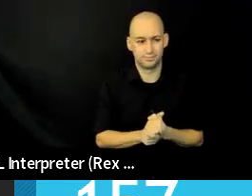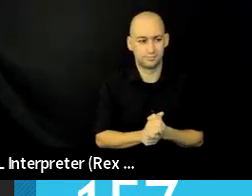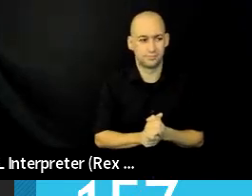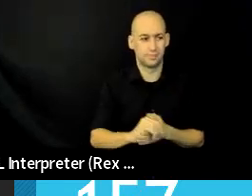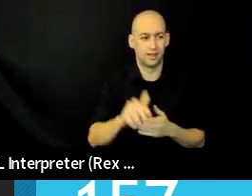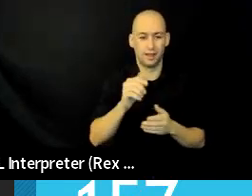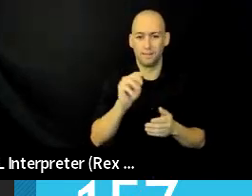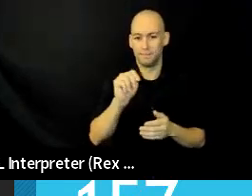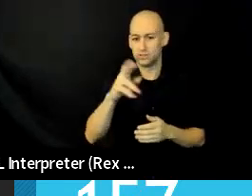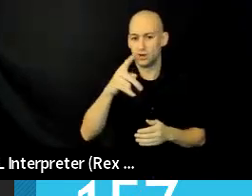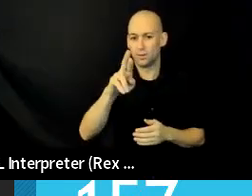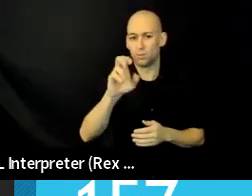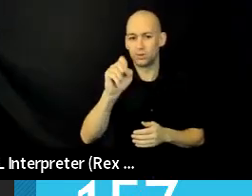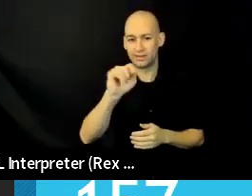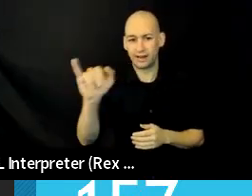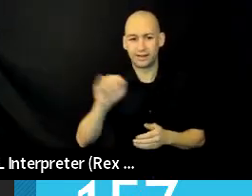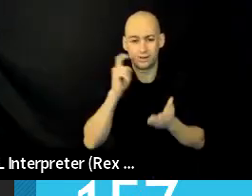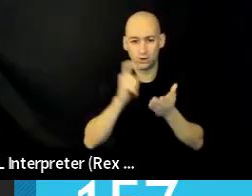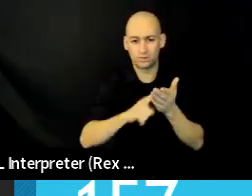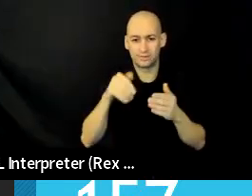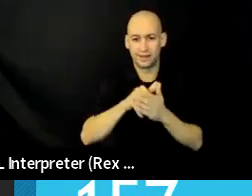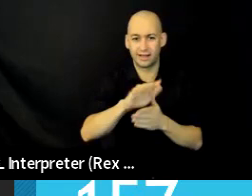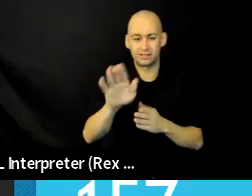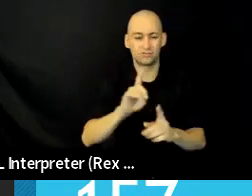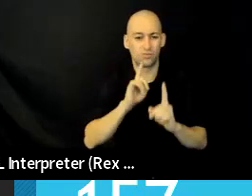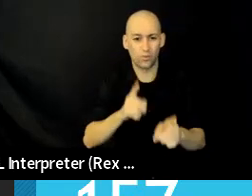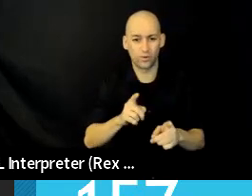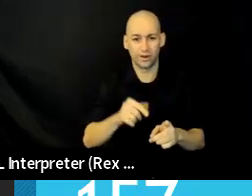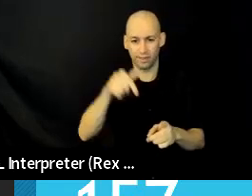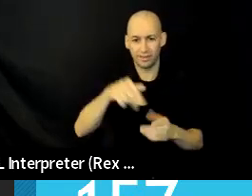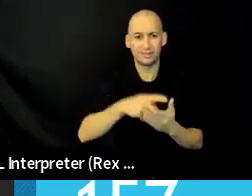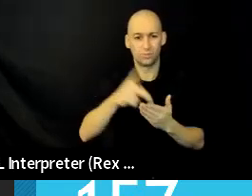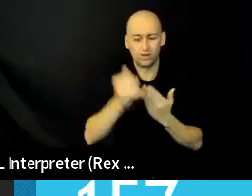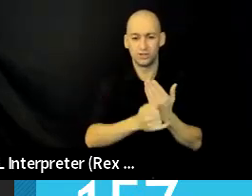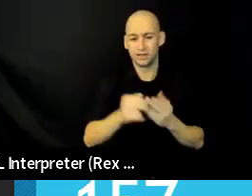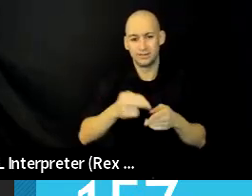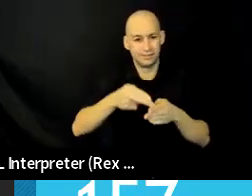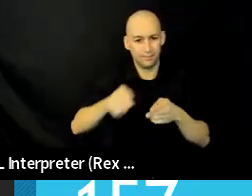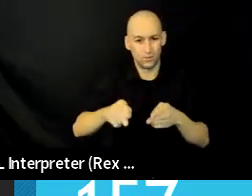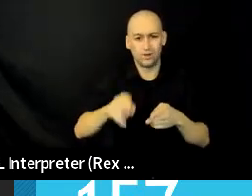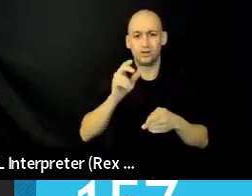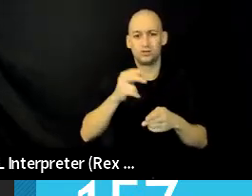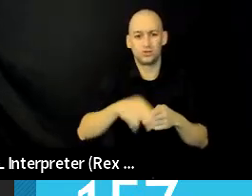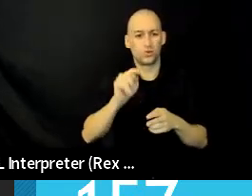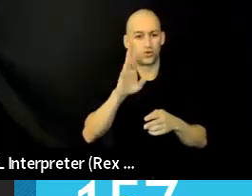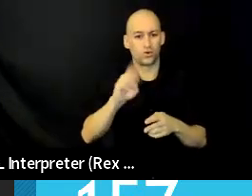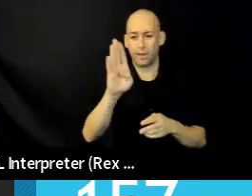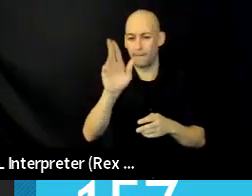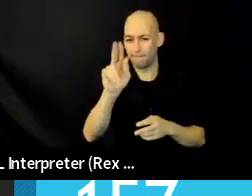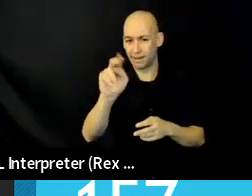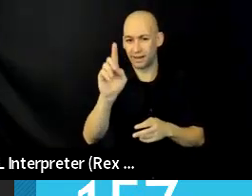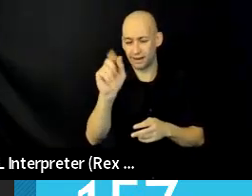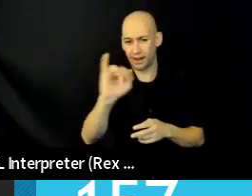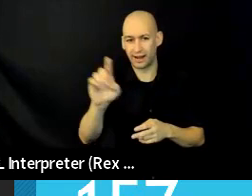As Mr. Porzatti notes in his report, this project is a temporary, short-term Band-Aid